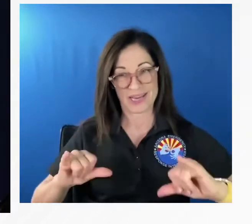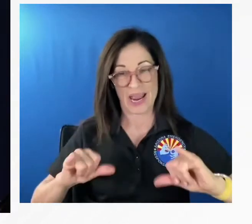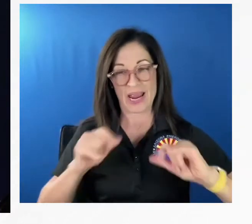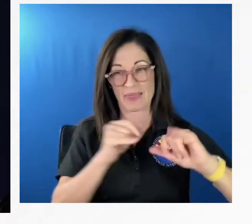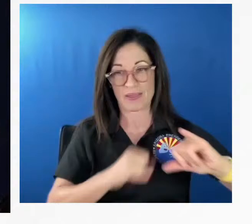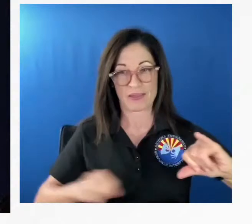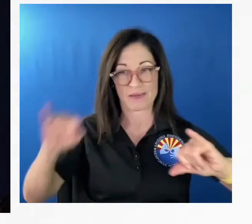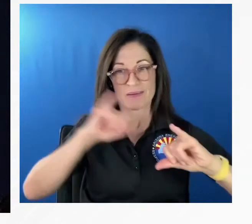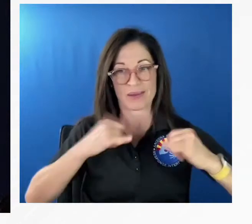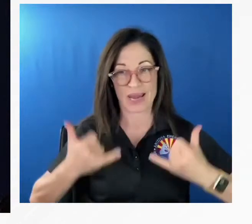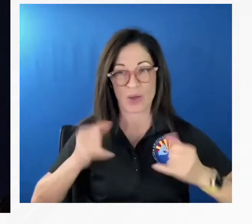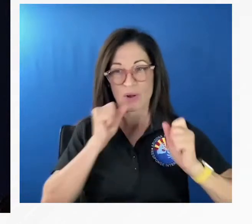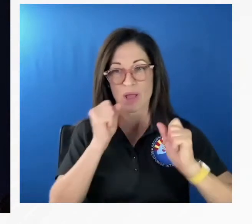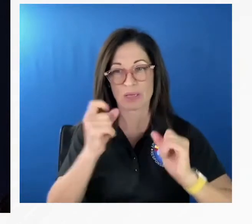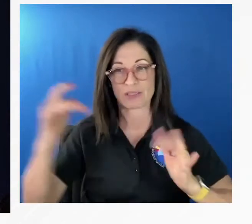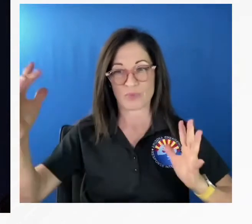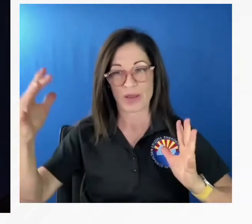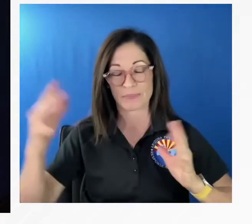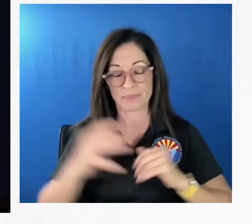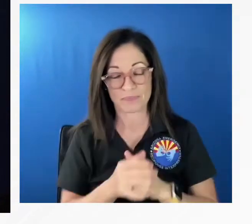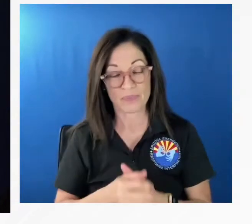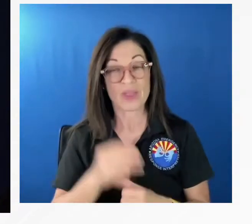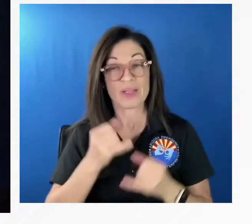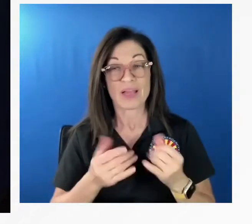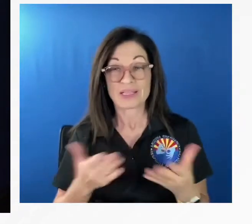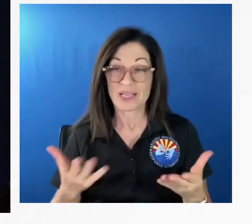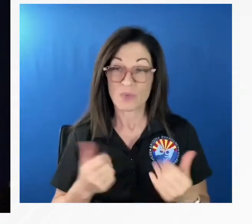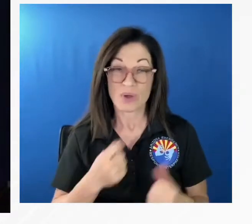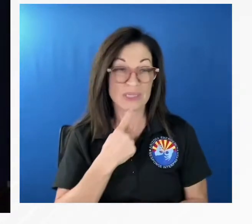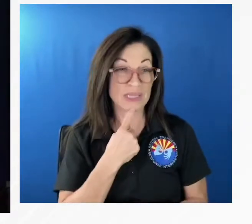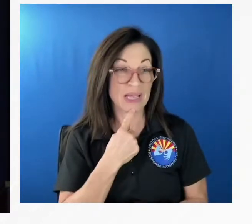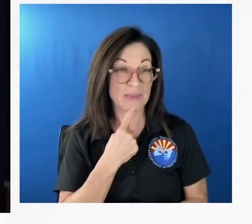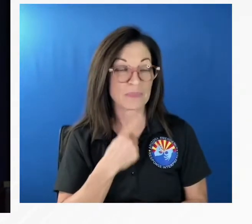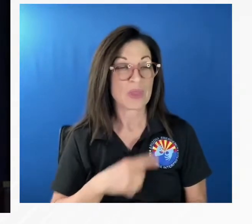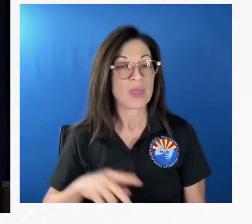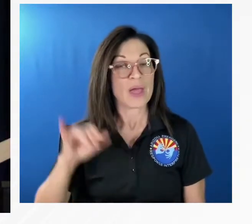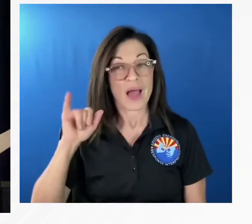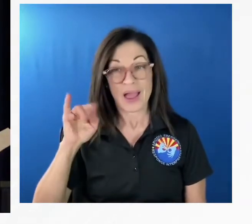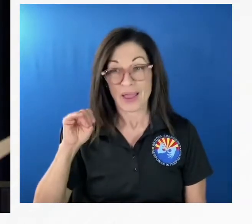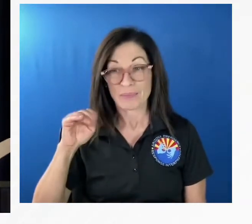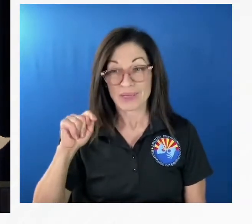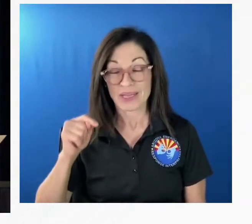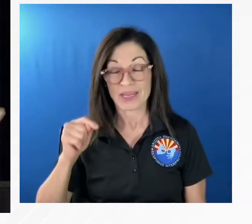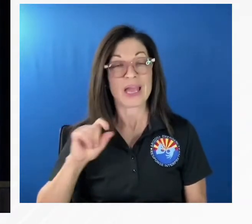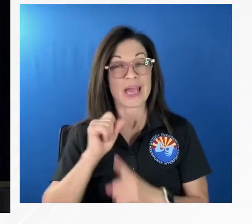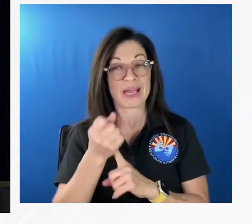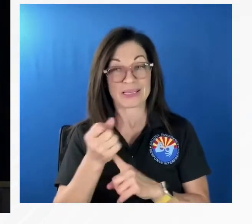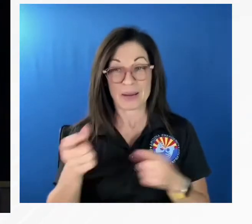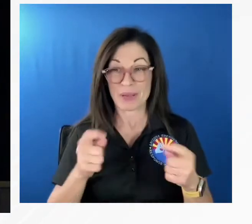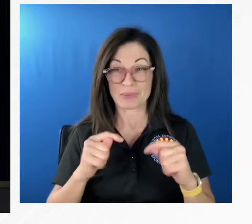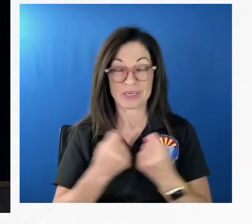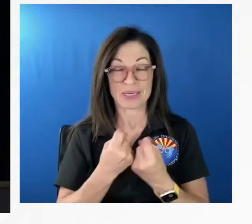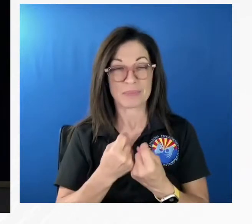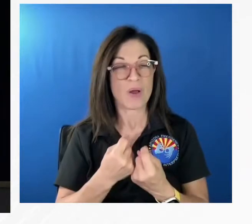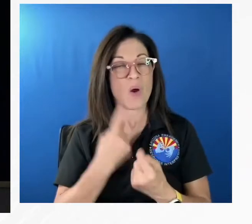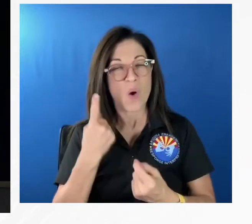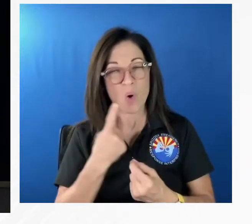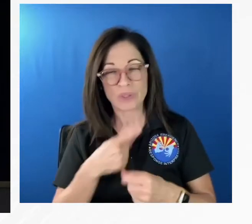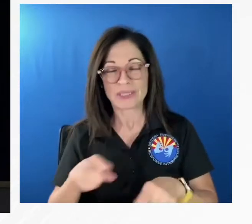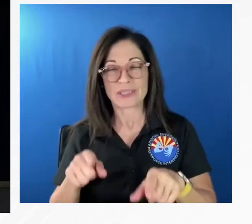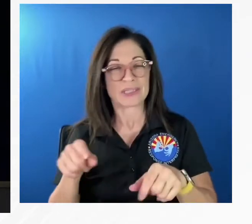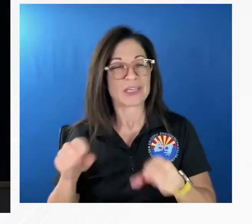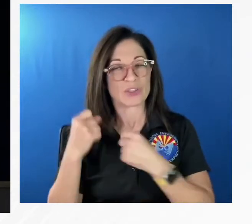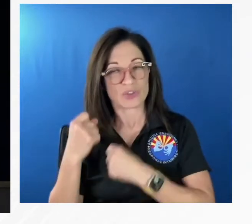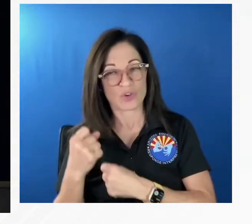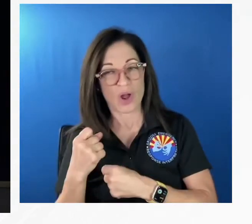footprint. The last thing I'd just like to say is, incident management teams are really only as strong as the local units that are